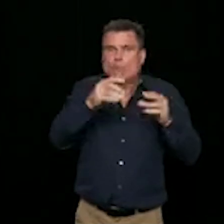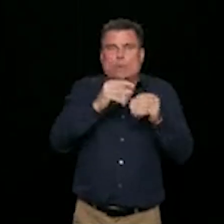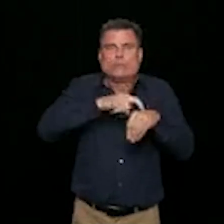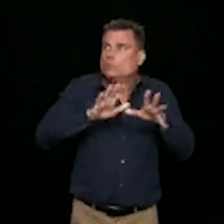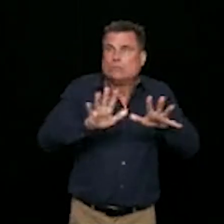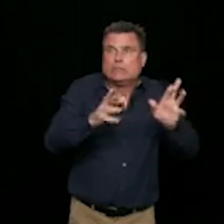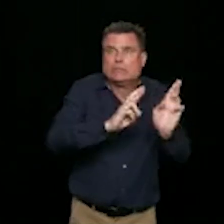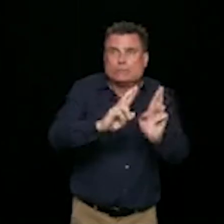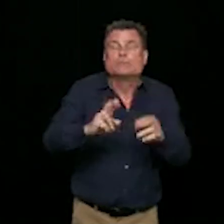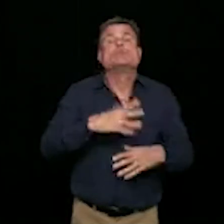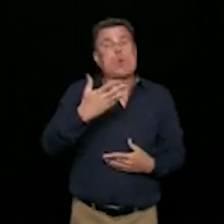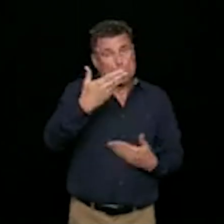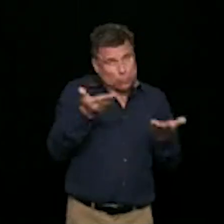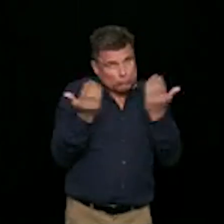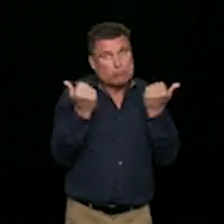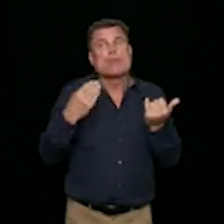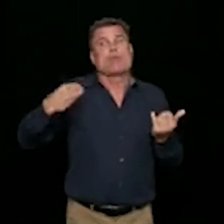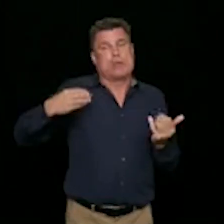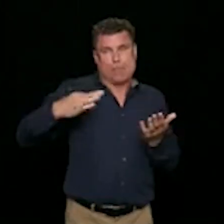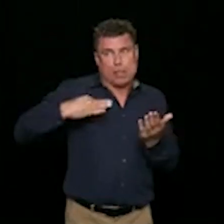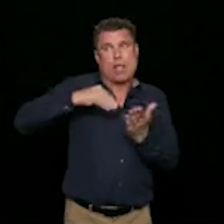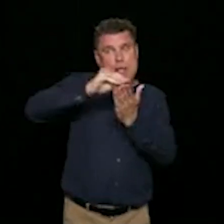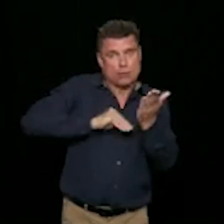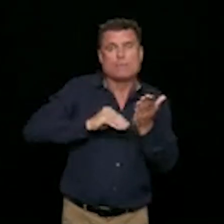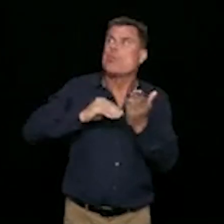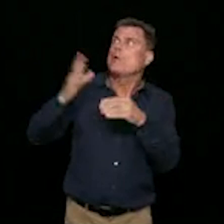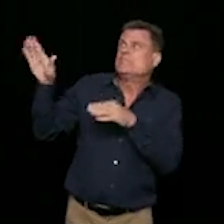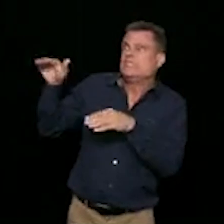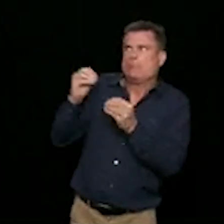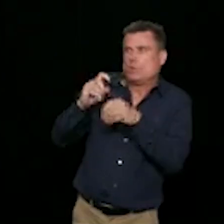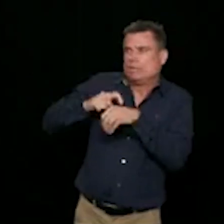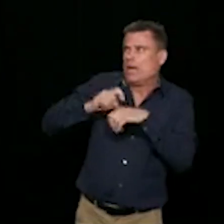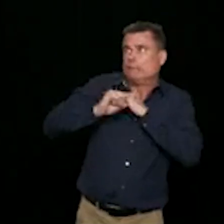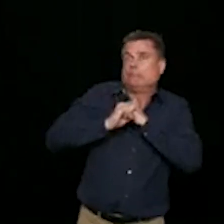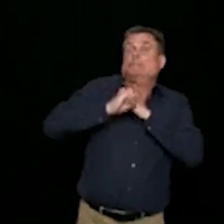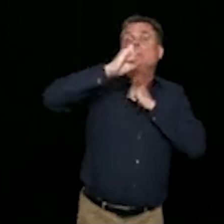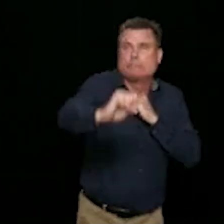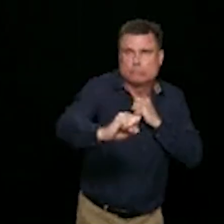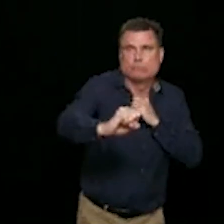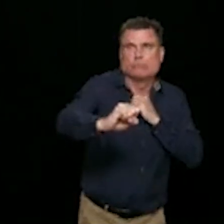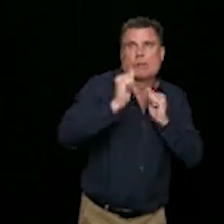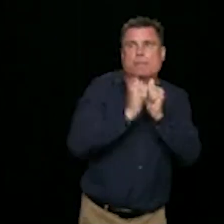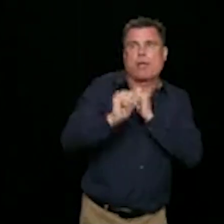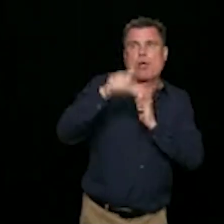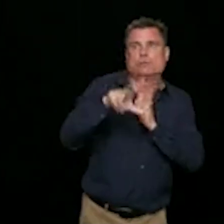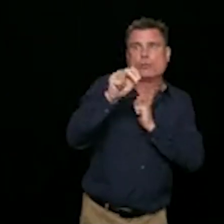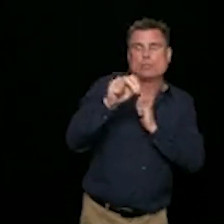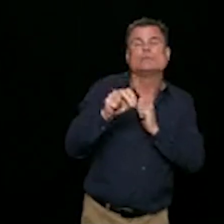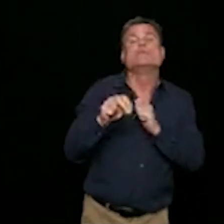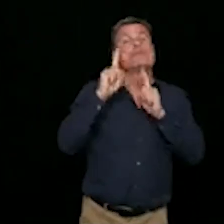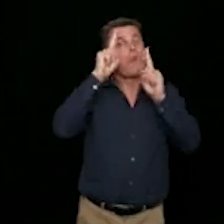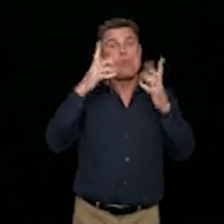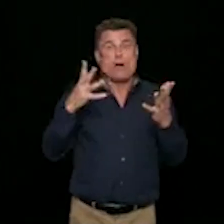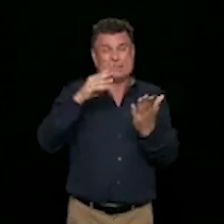made the process easier for employers and employees alike. We have eliminated the time-consuming paper-based process,